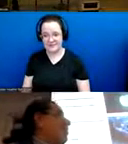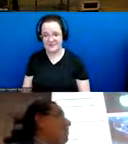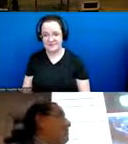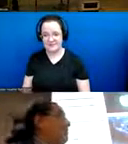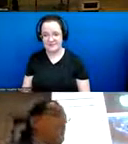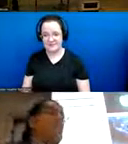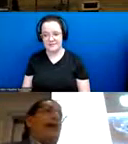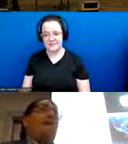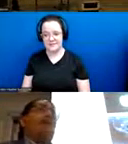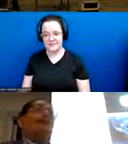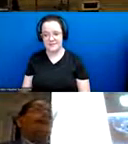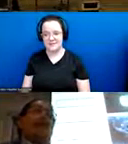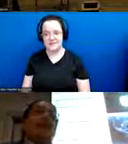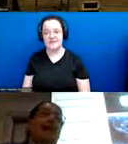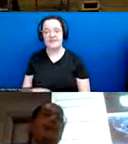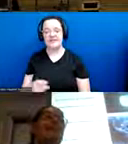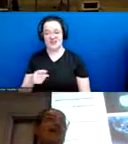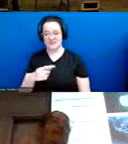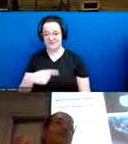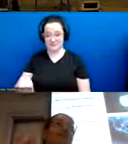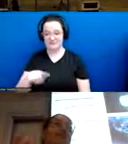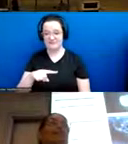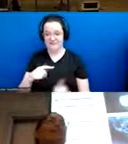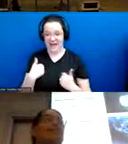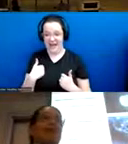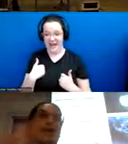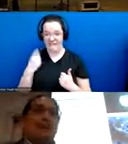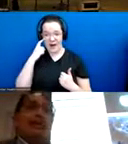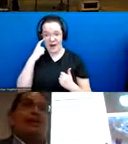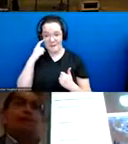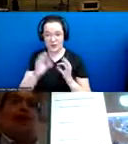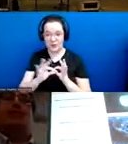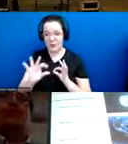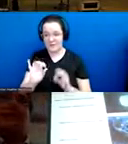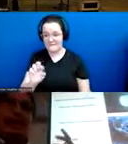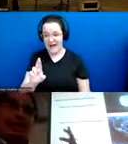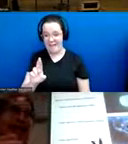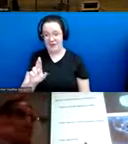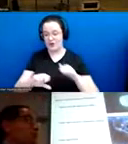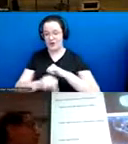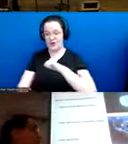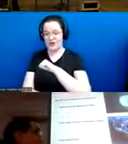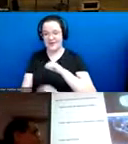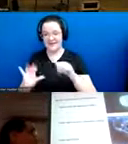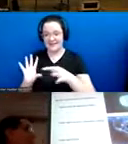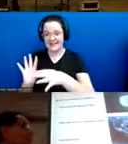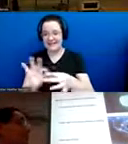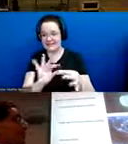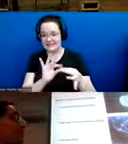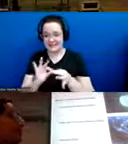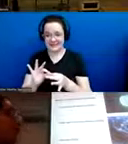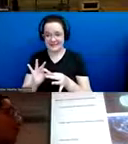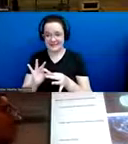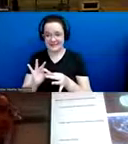an optical fiber backbone that connects every little town everywhere in the world, and then allows them to have all